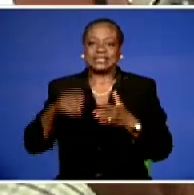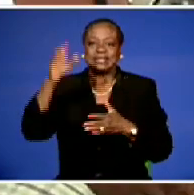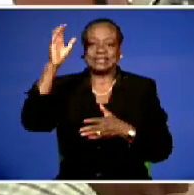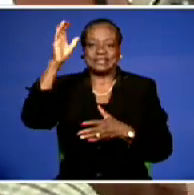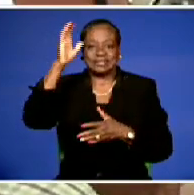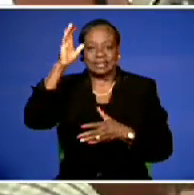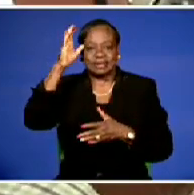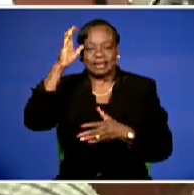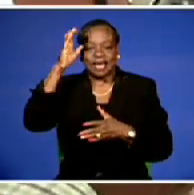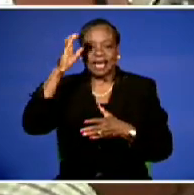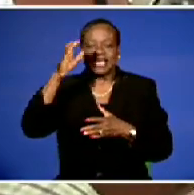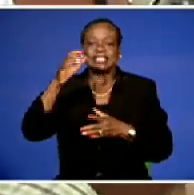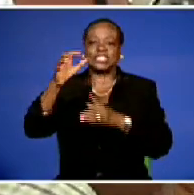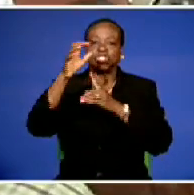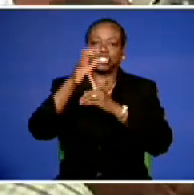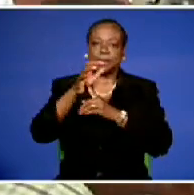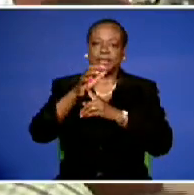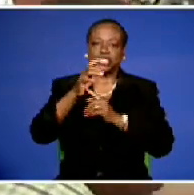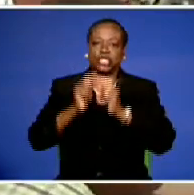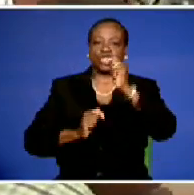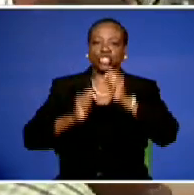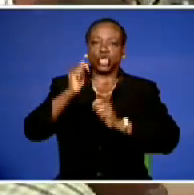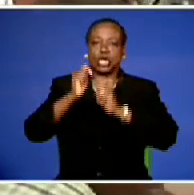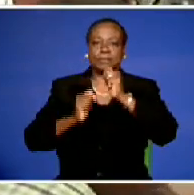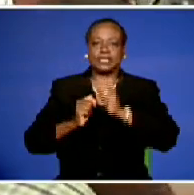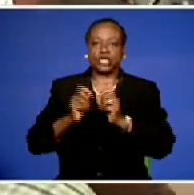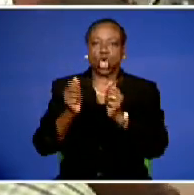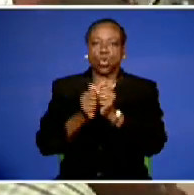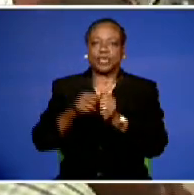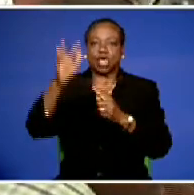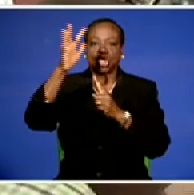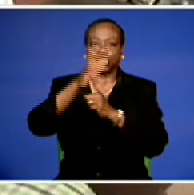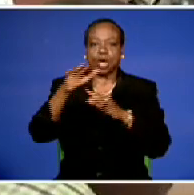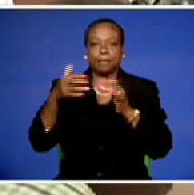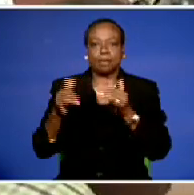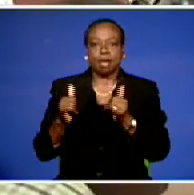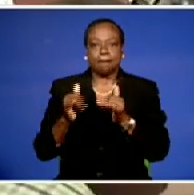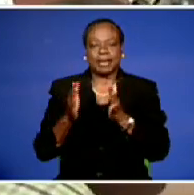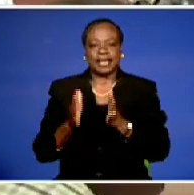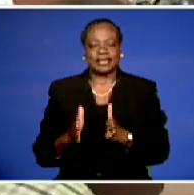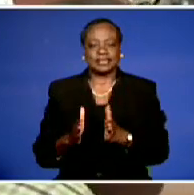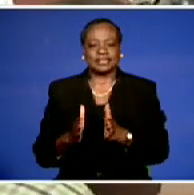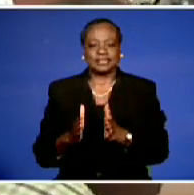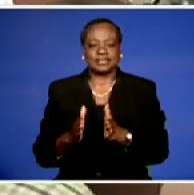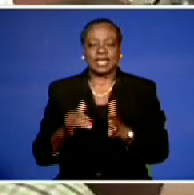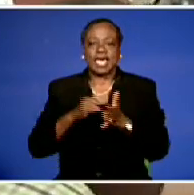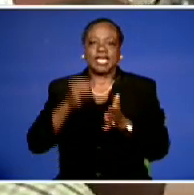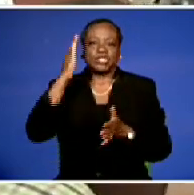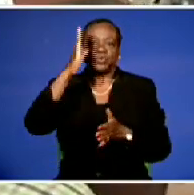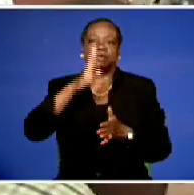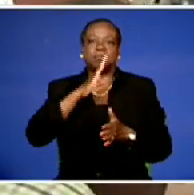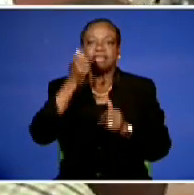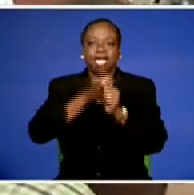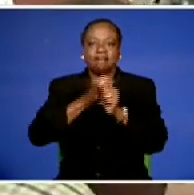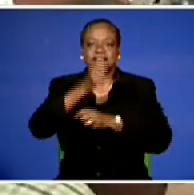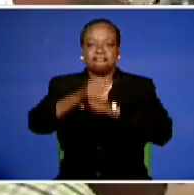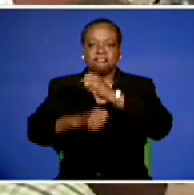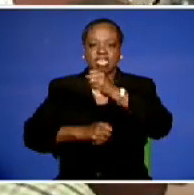tournament with top players, and it would become an annual thing,